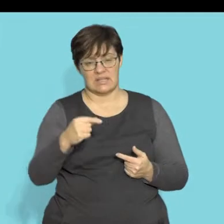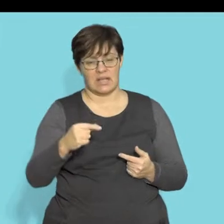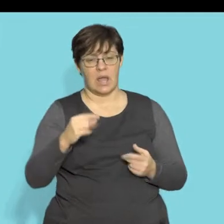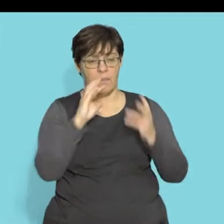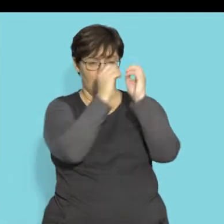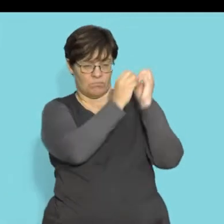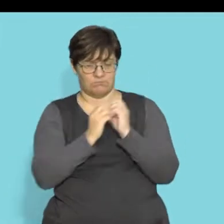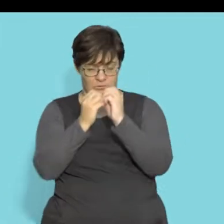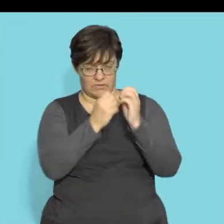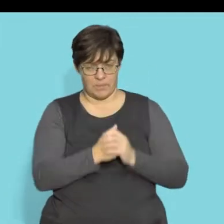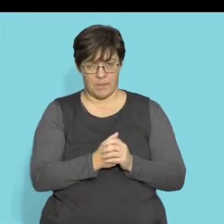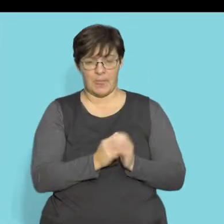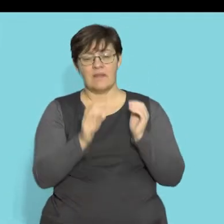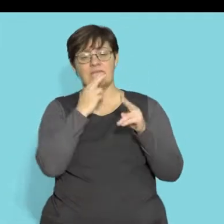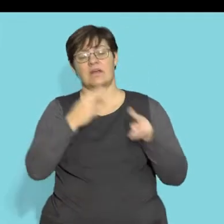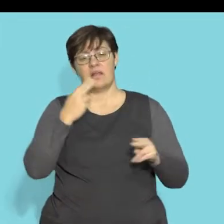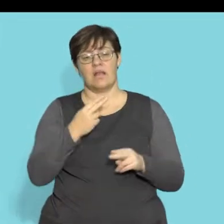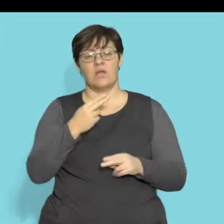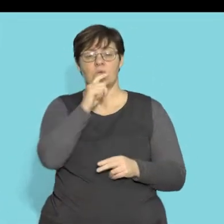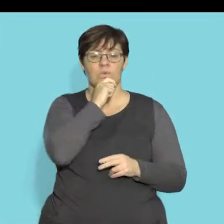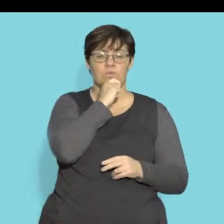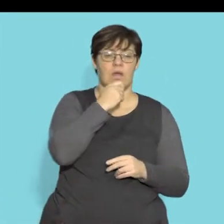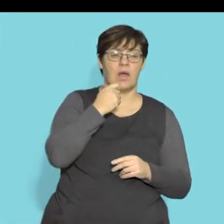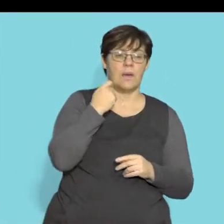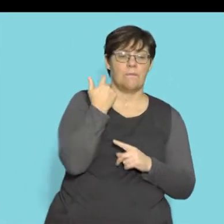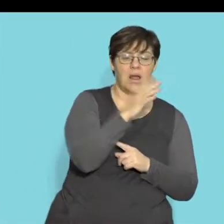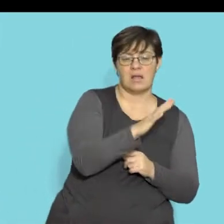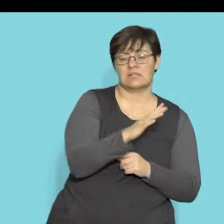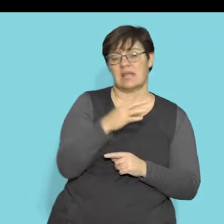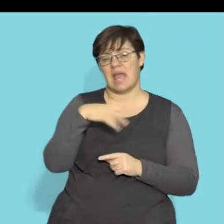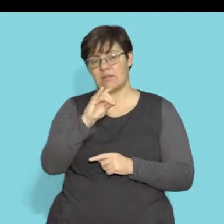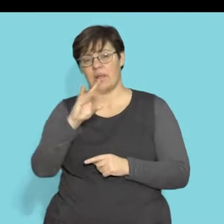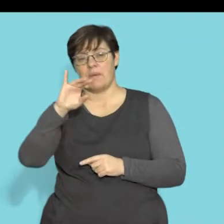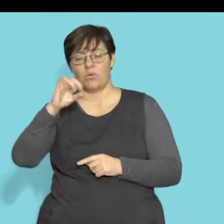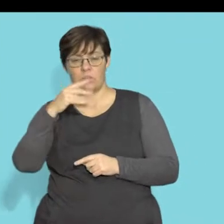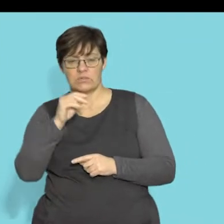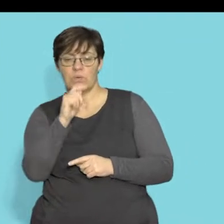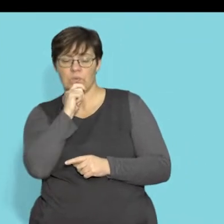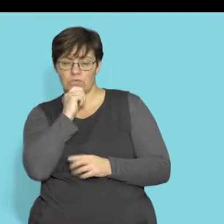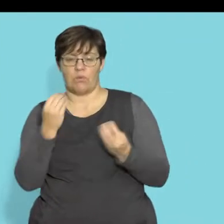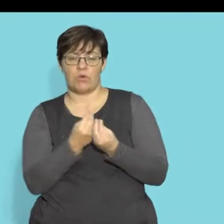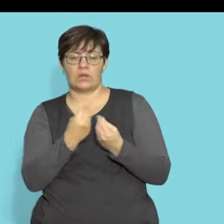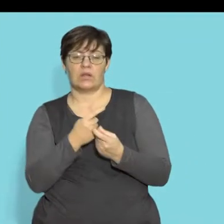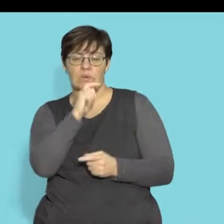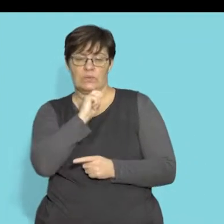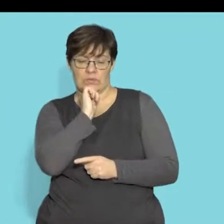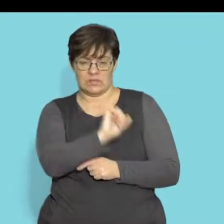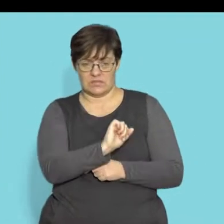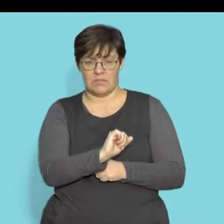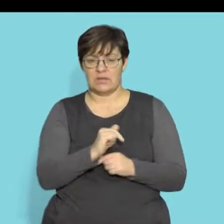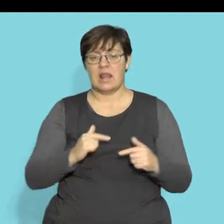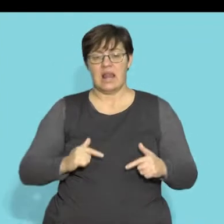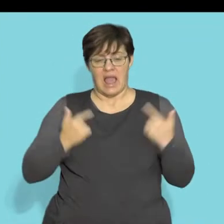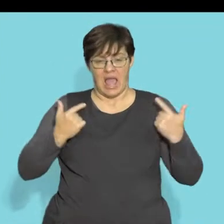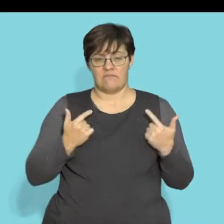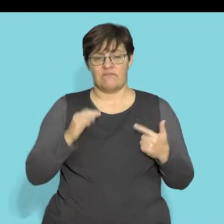finally, the use of plants, animals, microbes to create useful products is the use of living